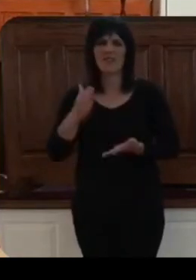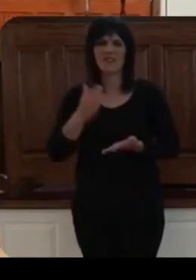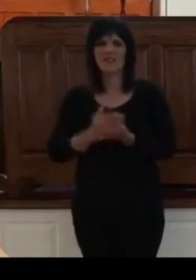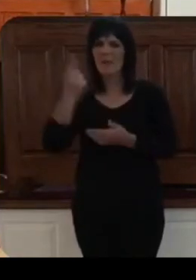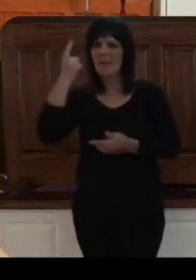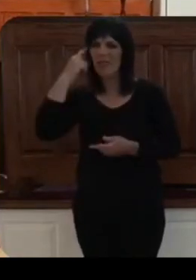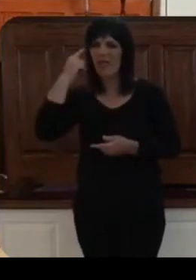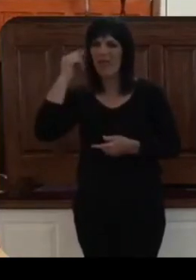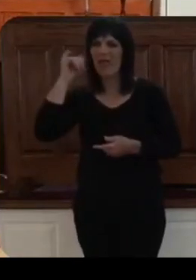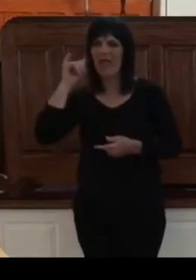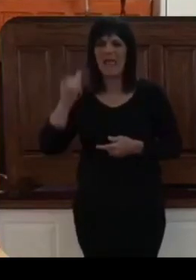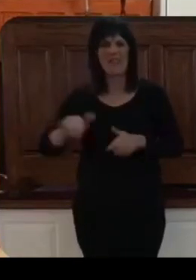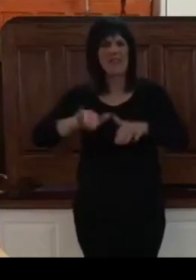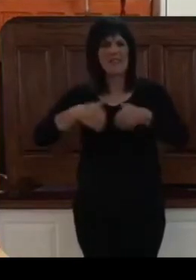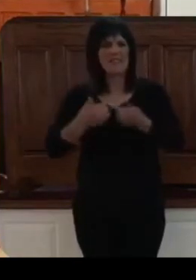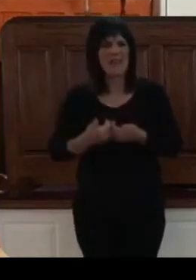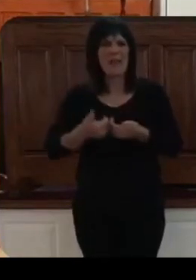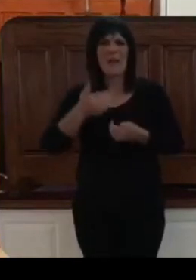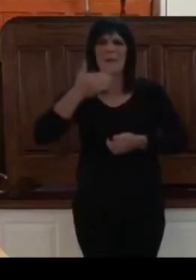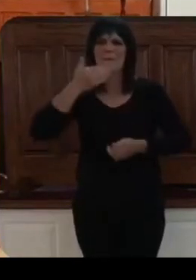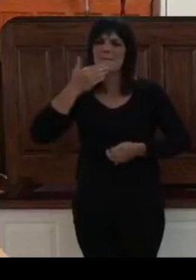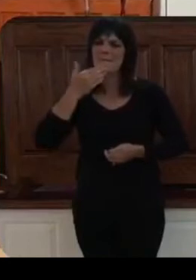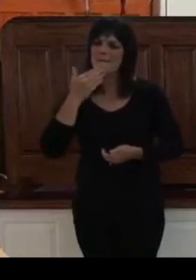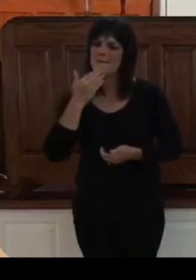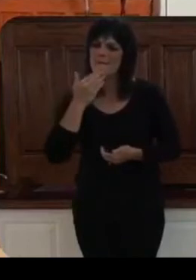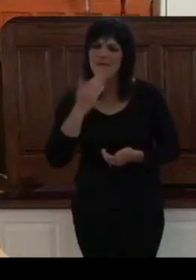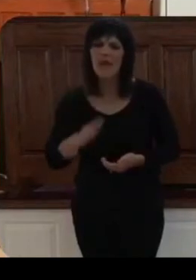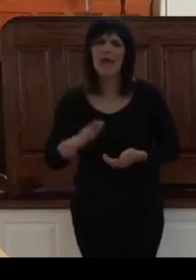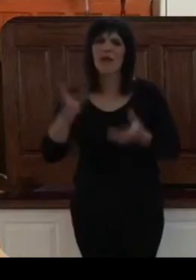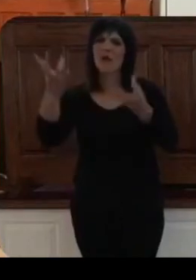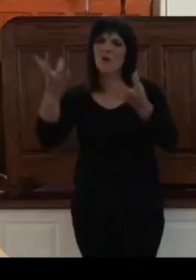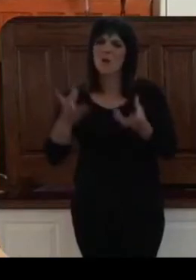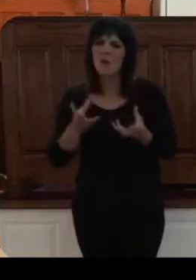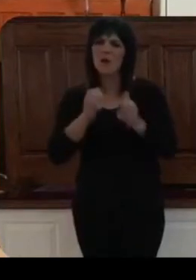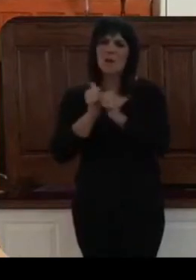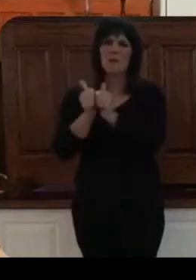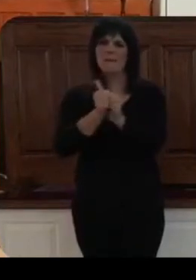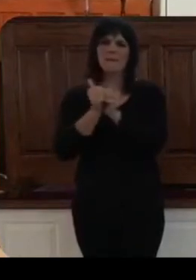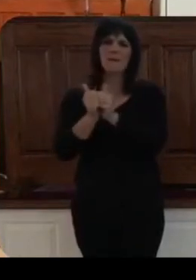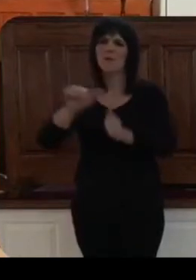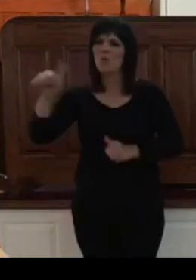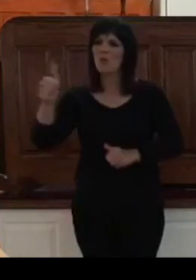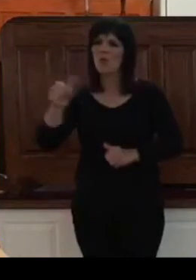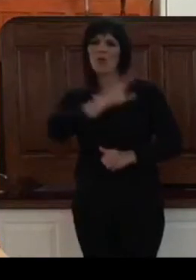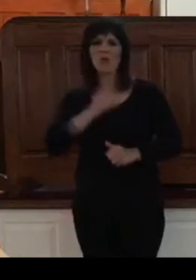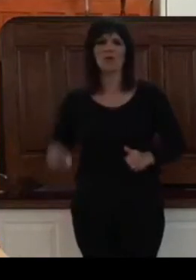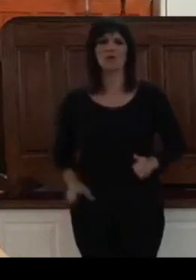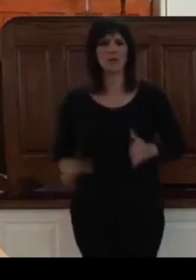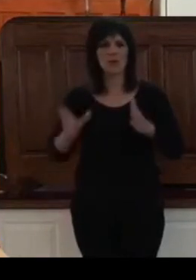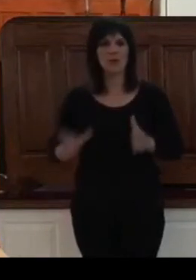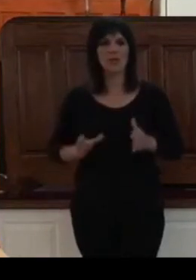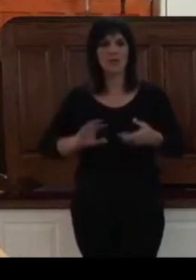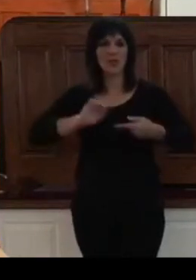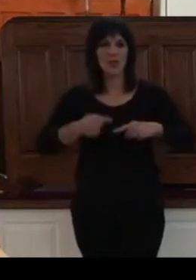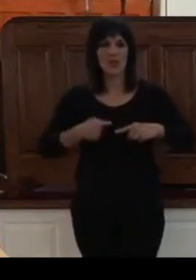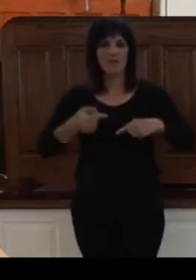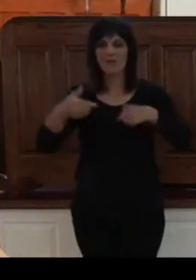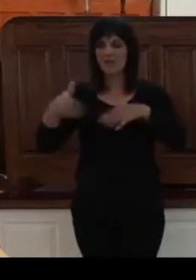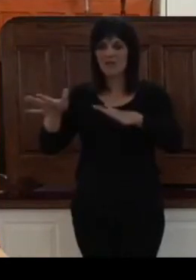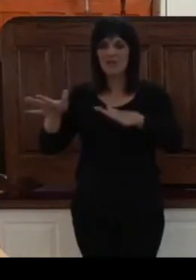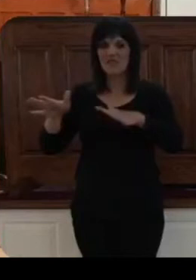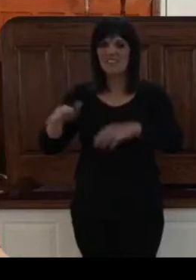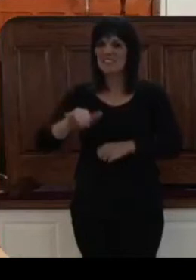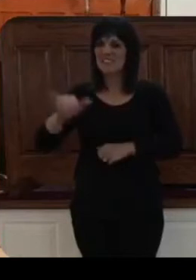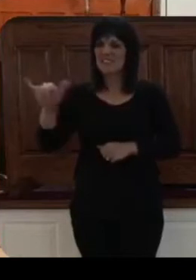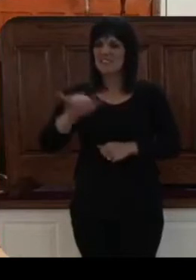how badly he wanted to be together with other Christians. It literally hurt him to leave, just like it would be to lose a child or a